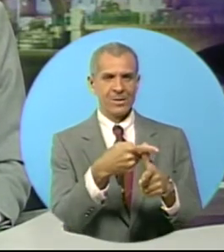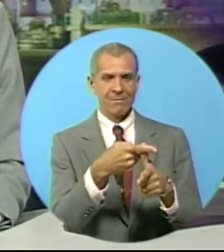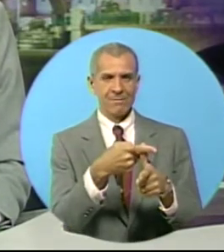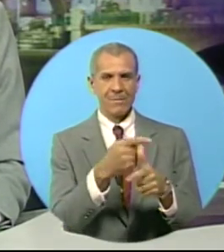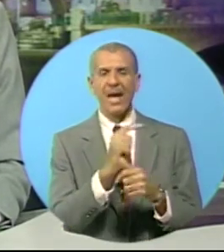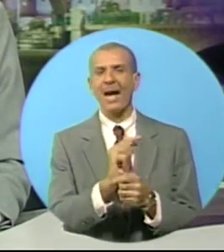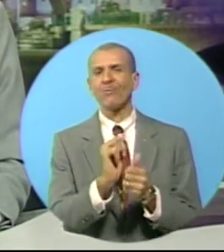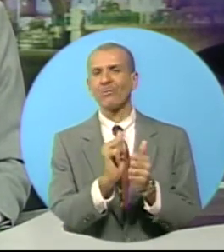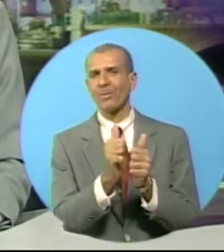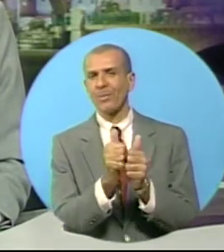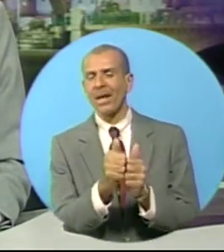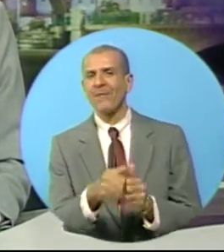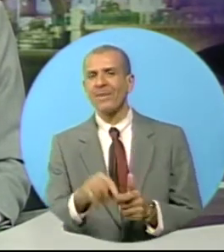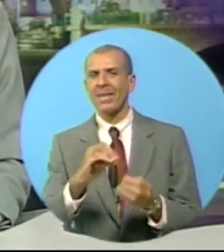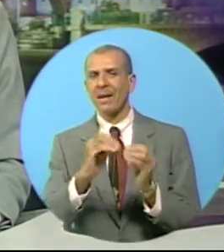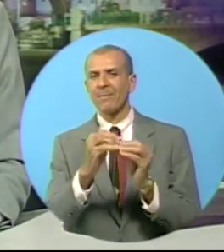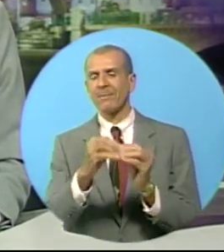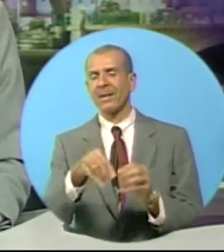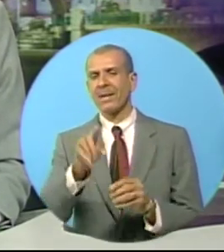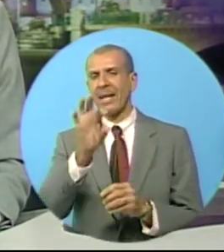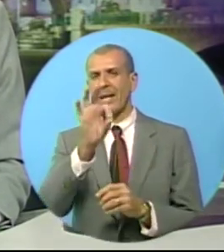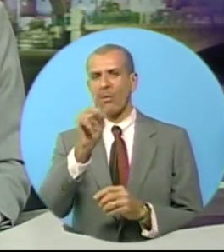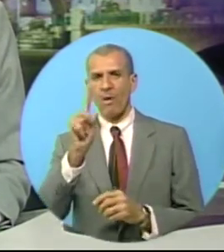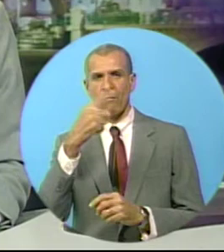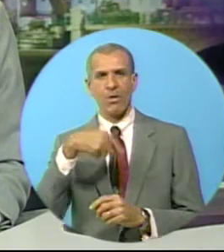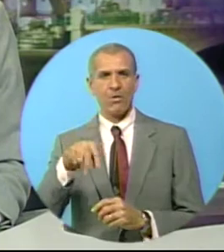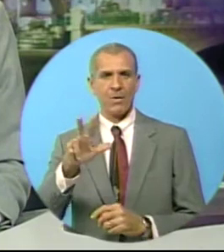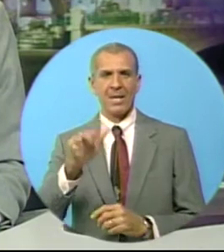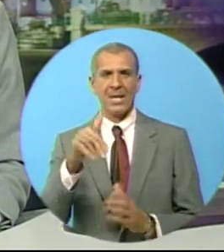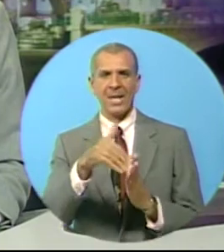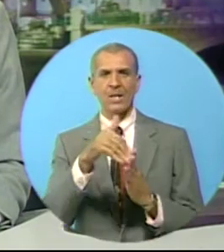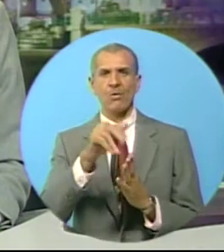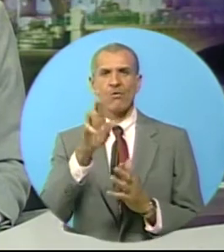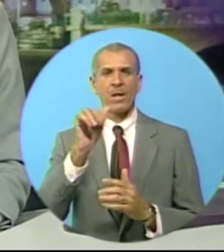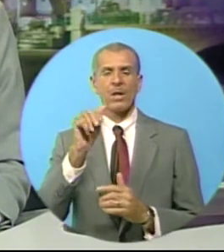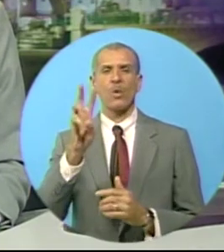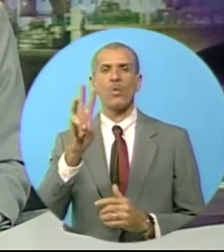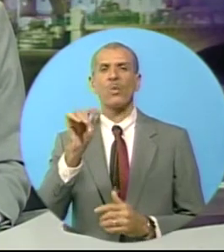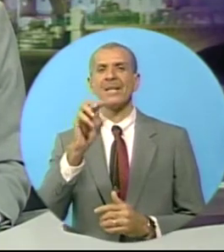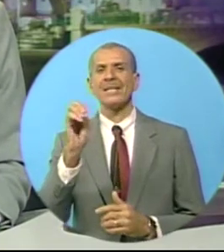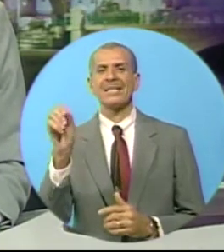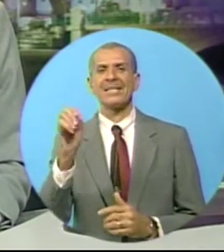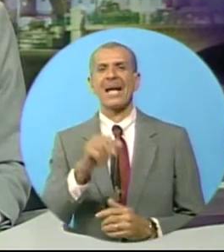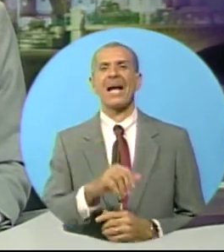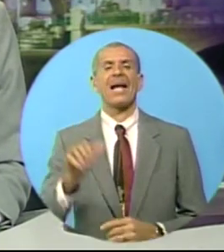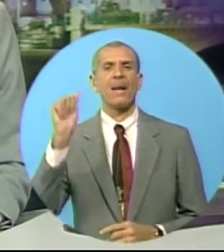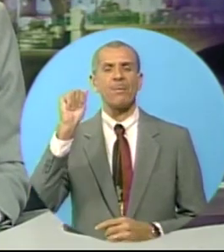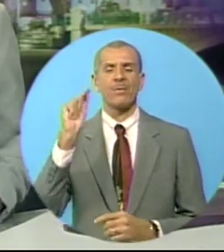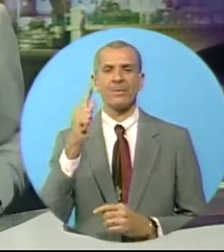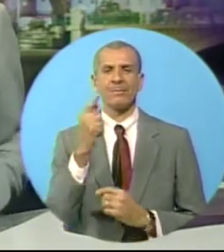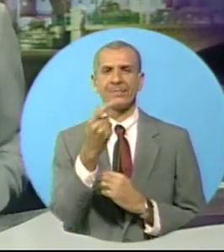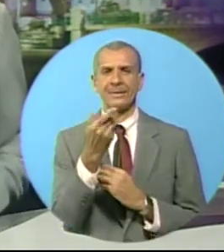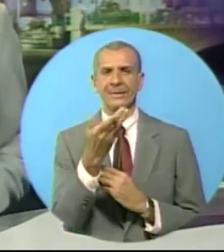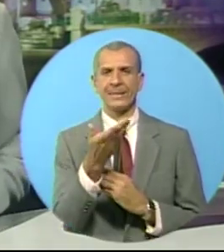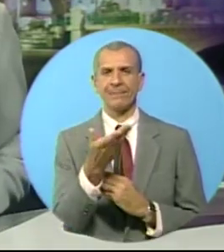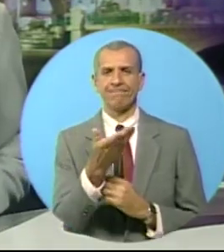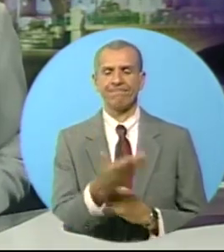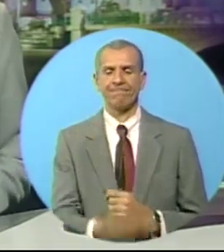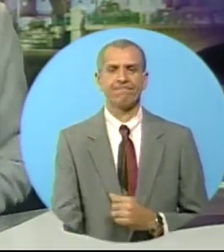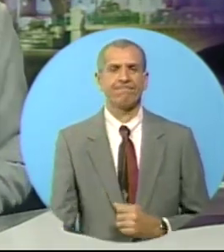small but competitive total of 91 for 3 against Reynolds Weeks. CBC's Amory Burke was there.